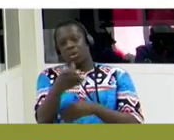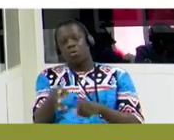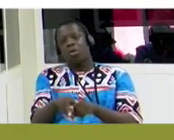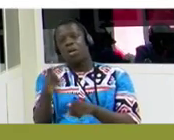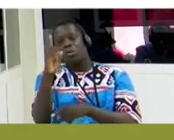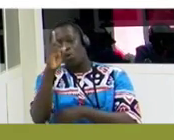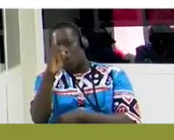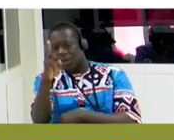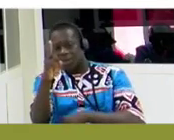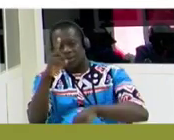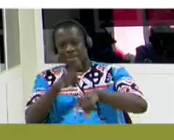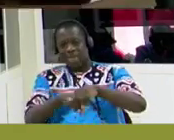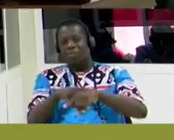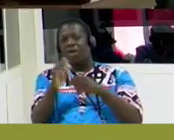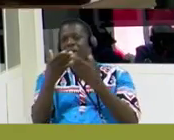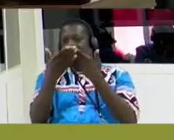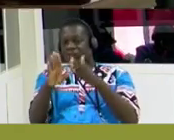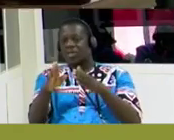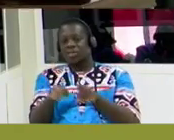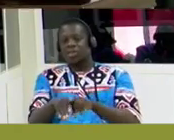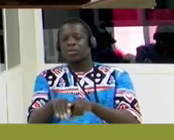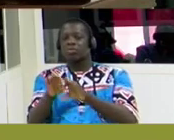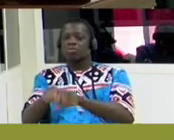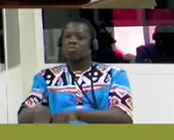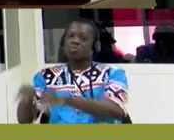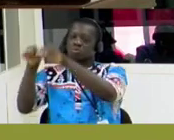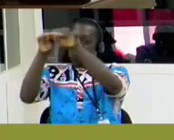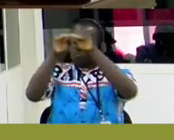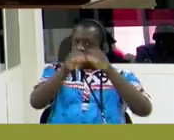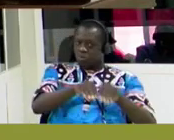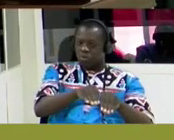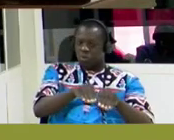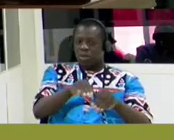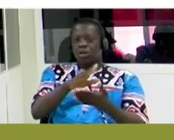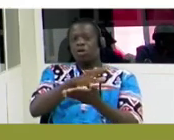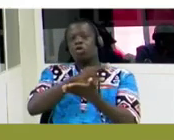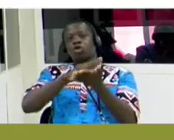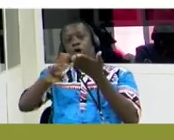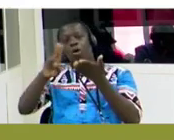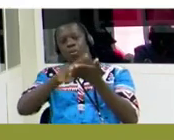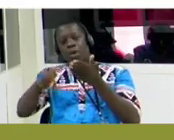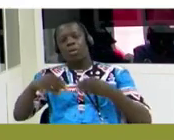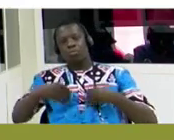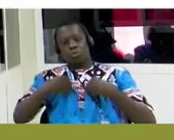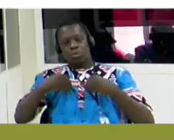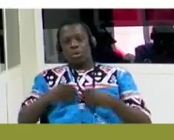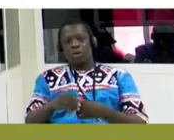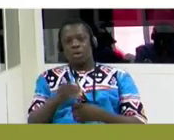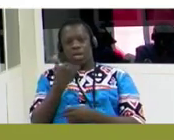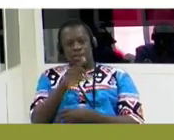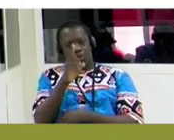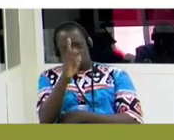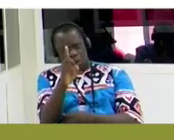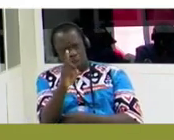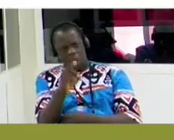plain clothes. But Sana remembers you very clearly. Yeah, Sana remembers me. But he can make mistake too. He will think that whenever